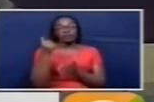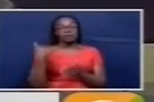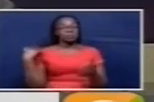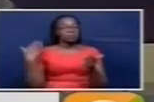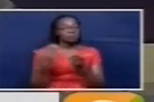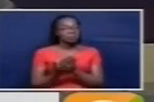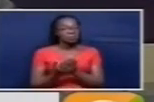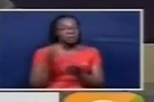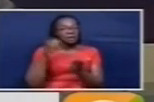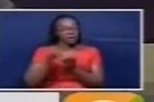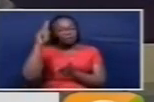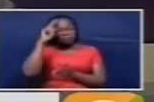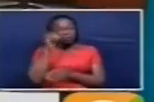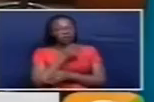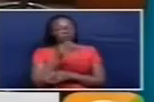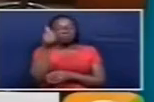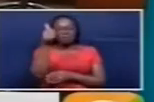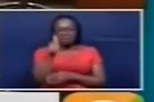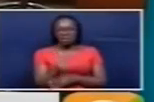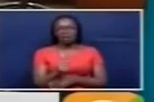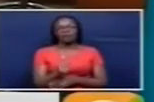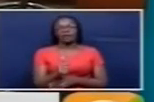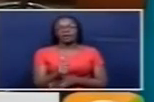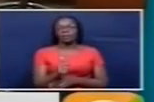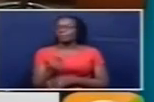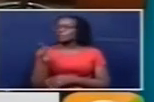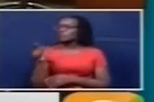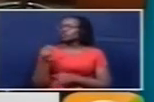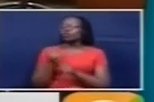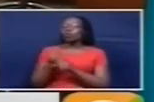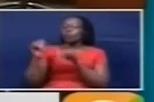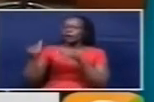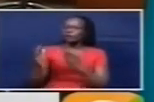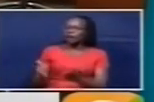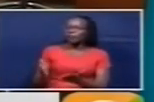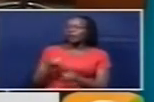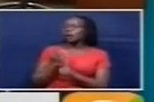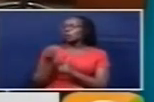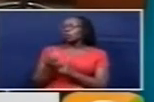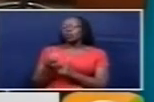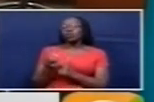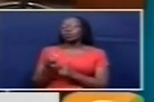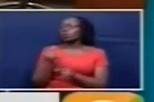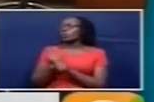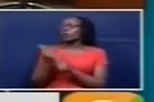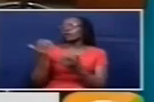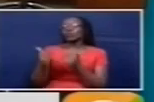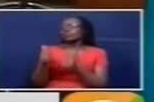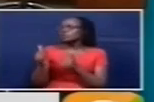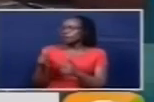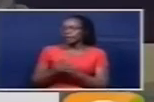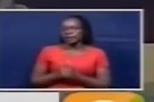station. Nobody has ever complained. Are you in real estate? Are you a farmer? Are you... I've explained here severally. Yeah. That I have